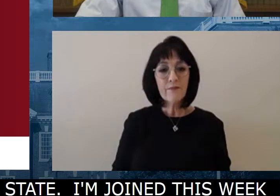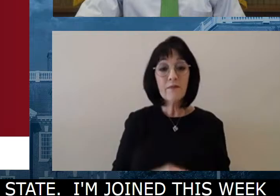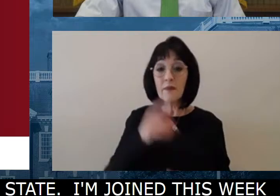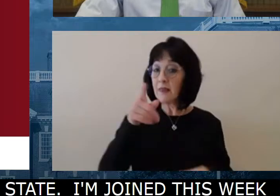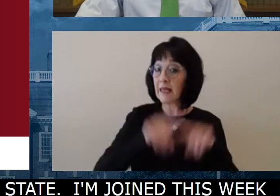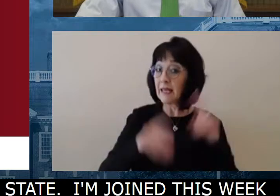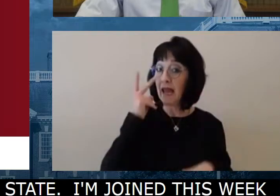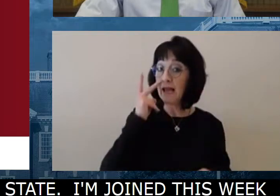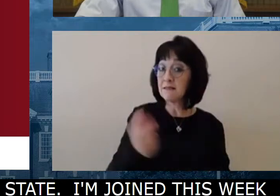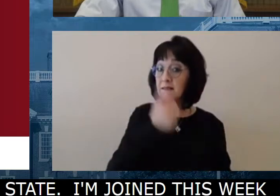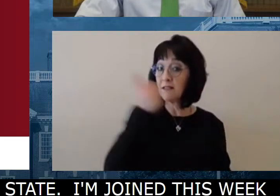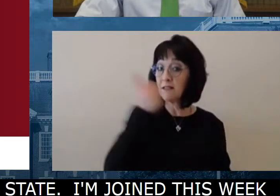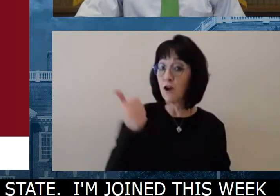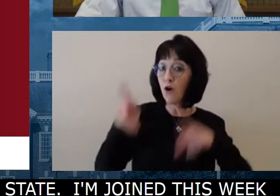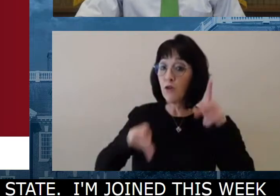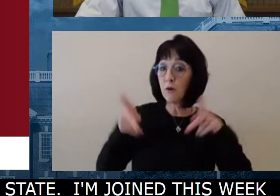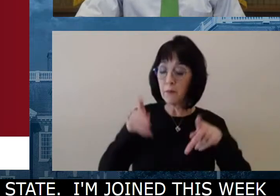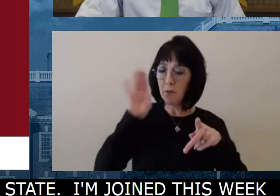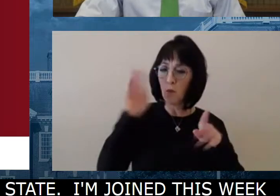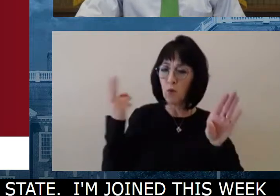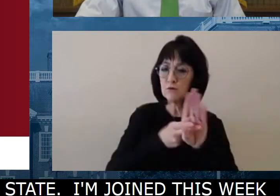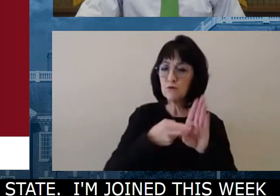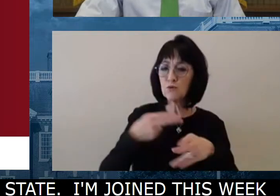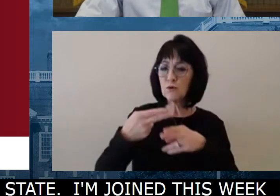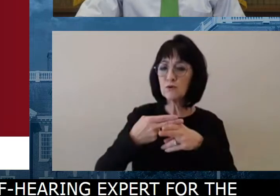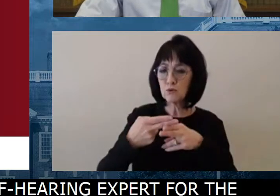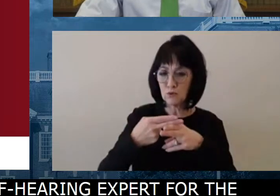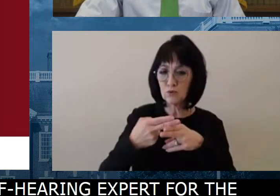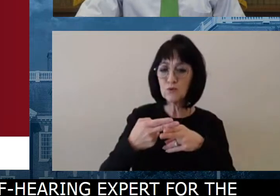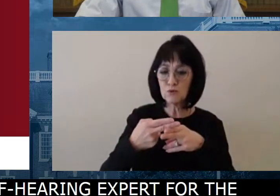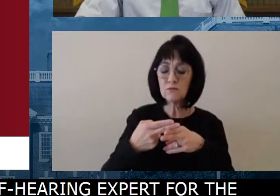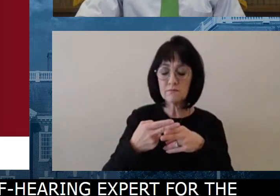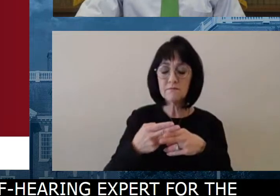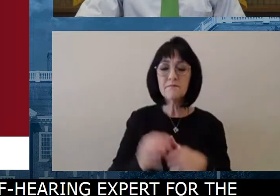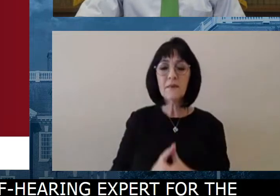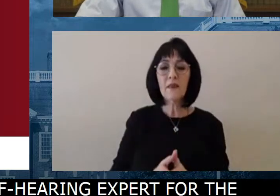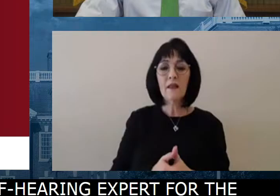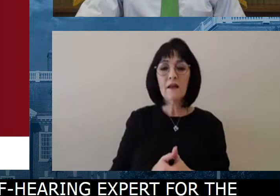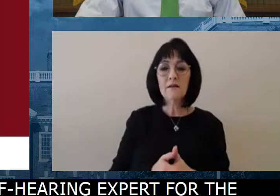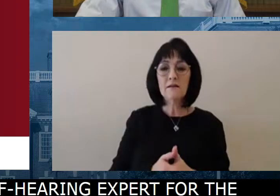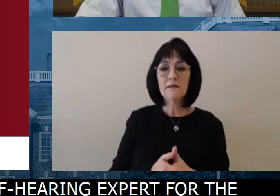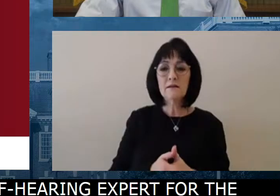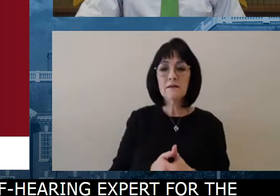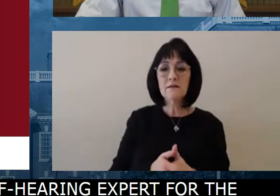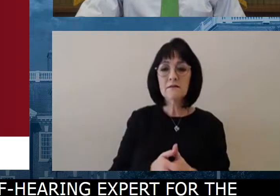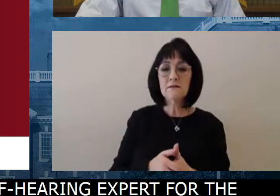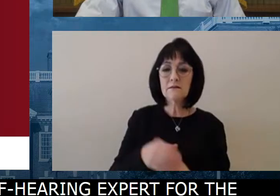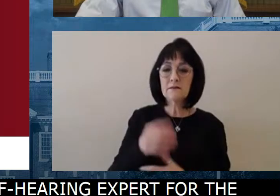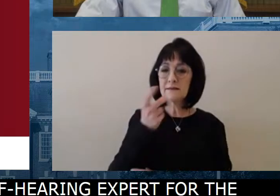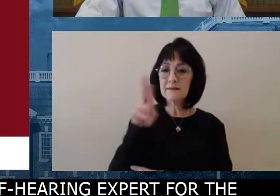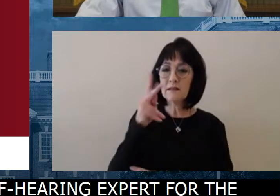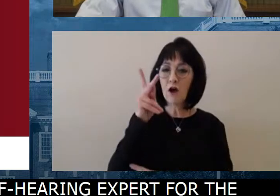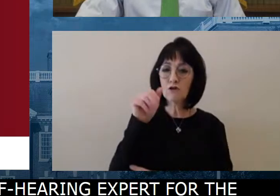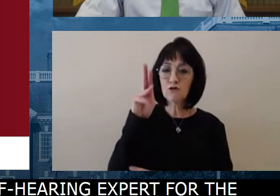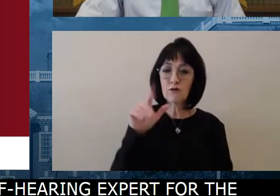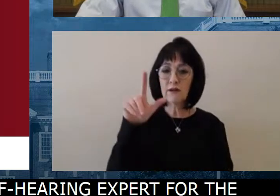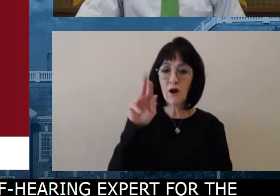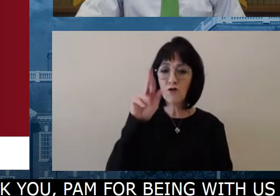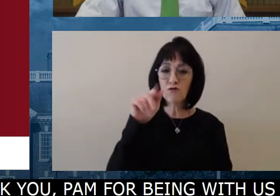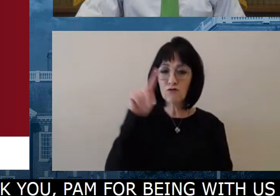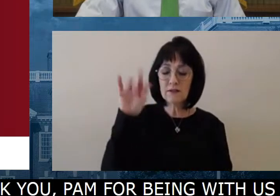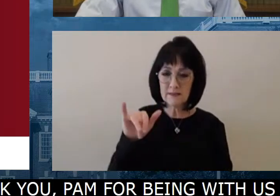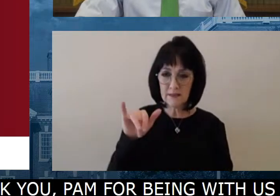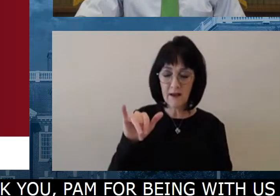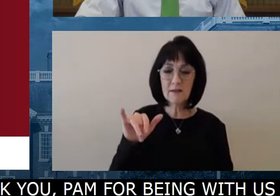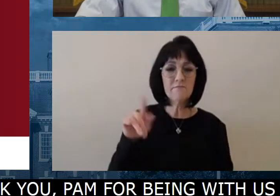them on your screen yet until they're part in the presentation, we have Dr. Carol Rattay, who's with us